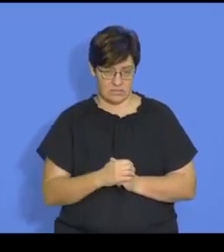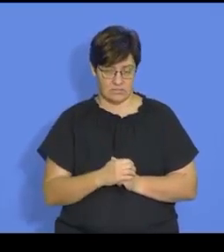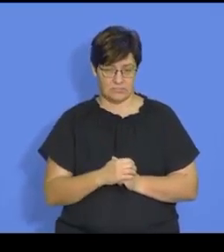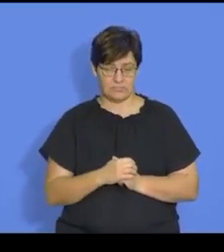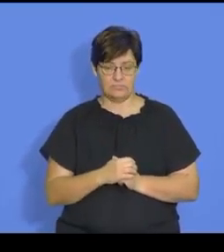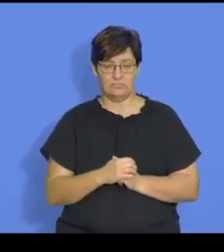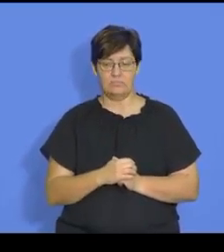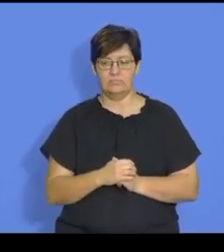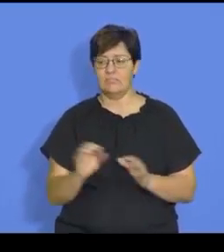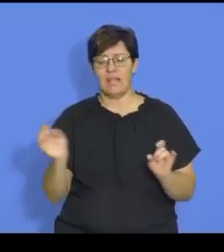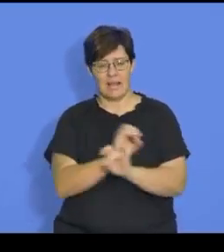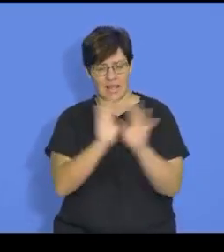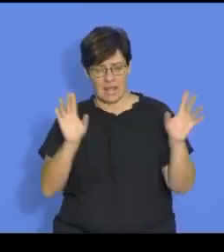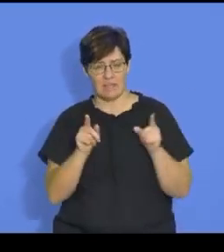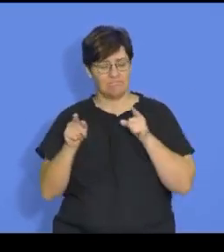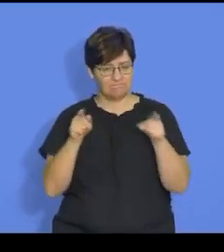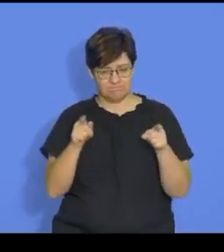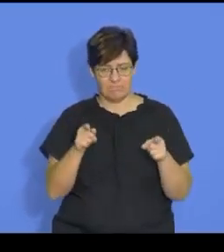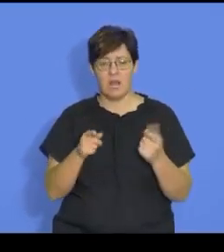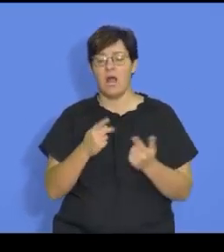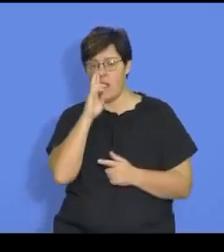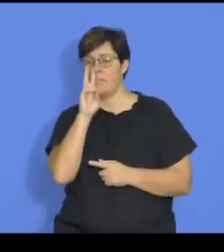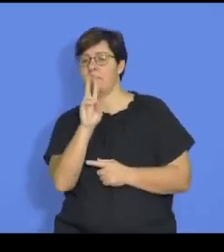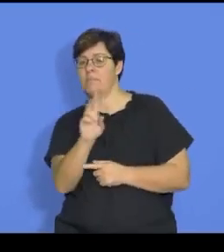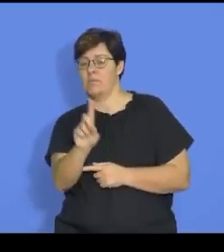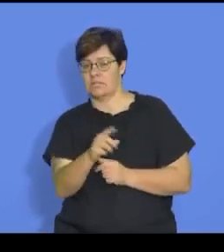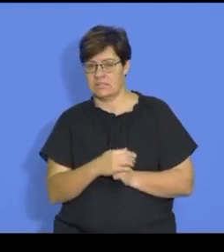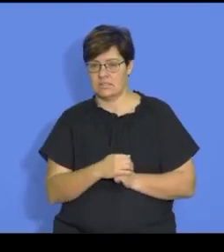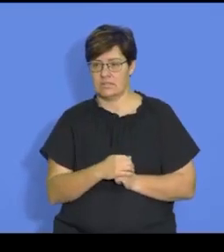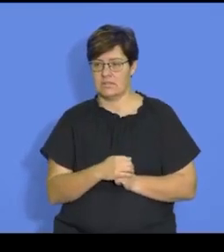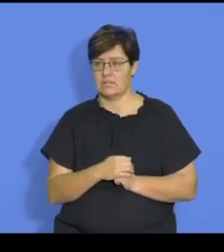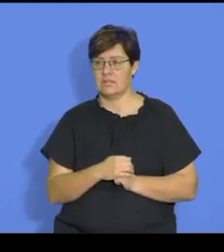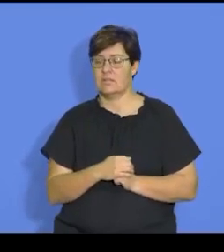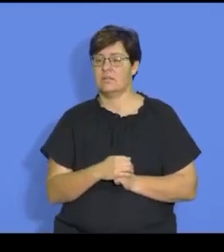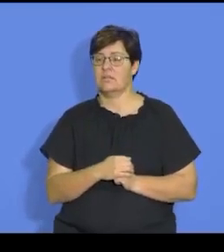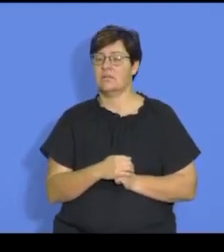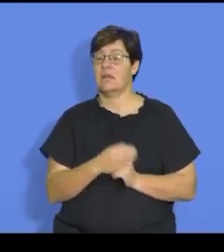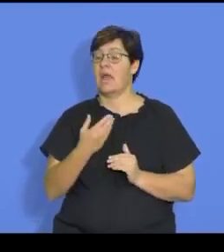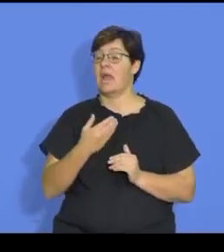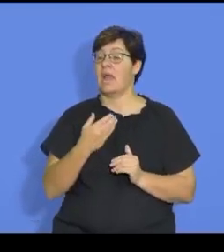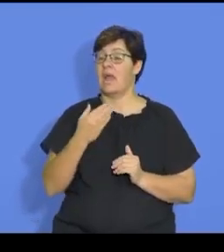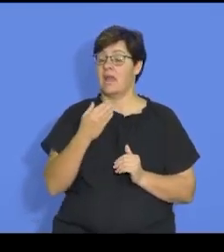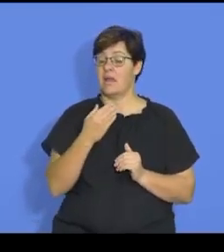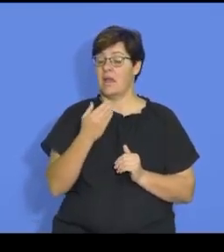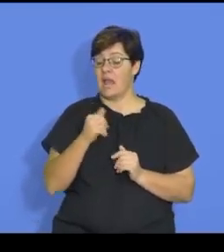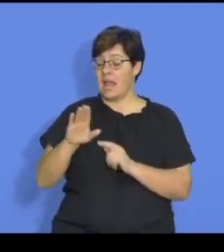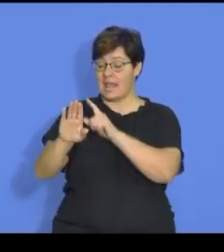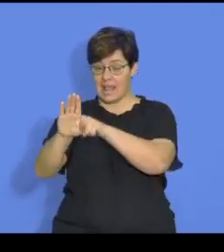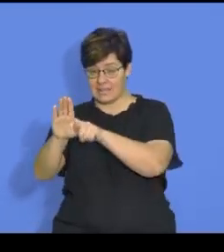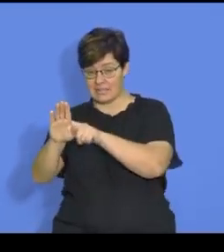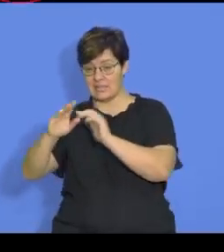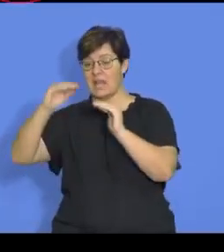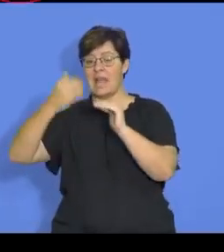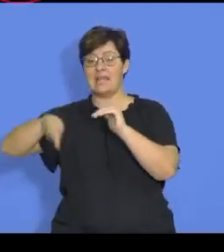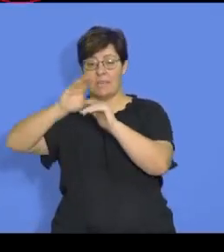120,000. So clearly from the two adjustments we can see that Candace is decreasing